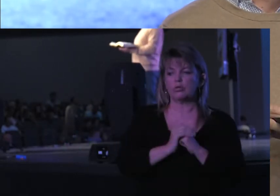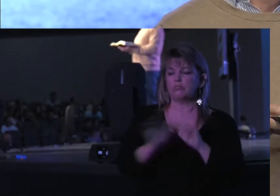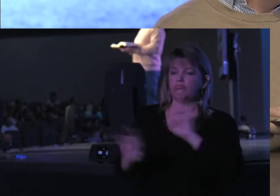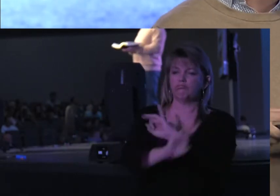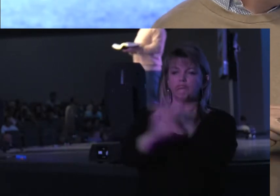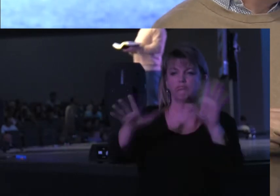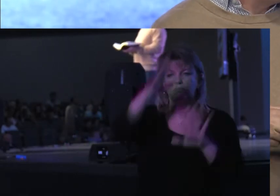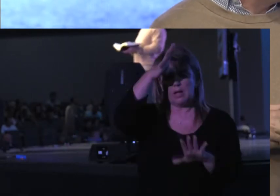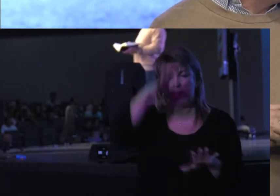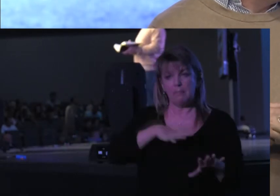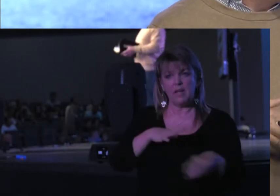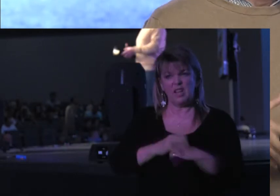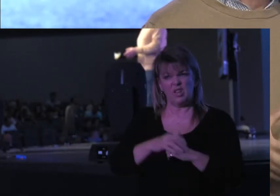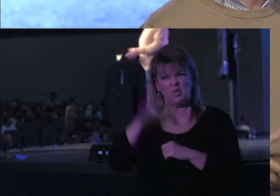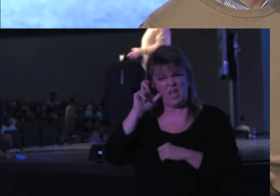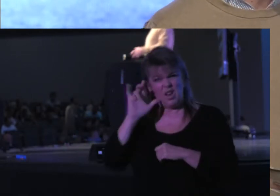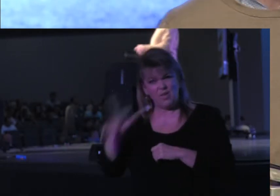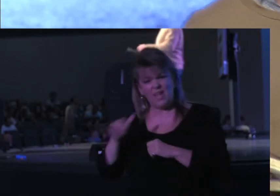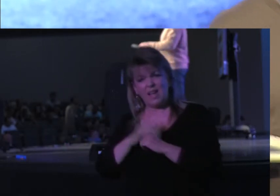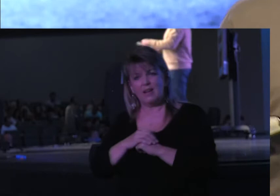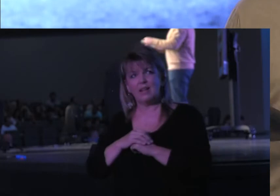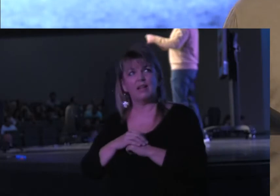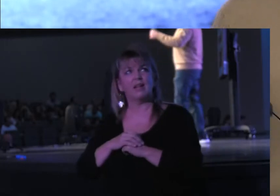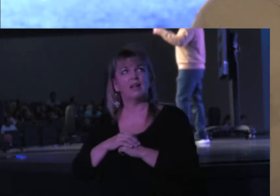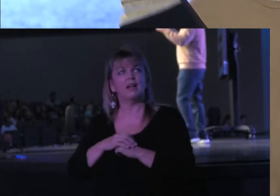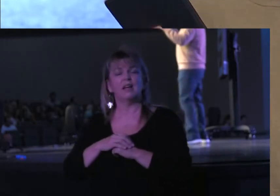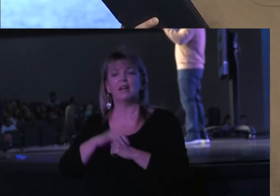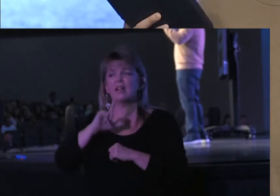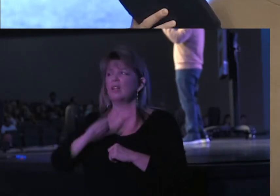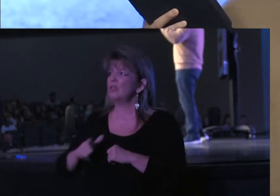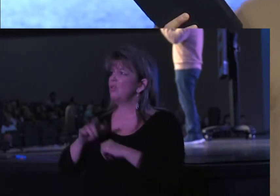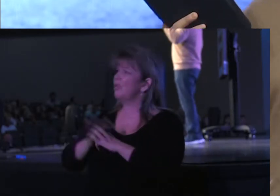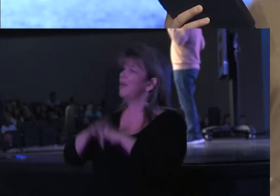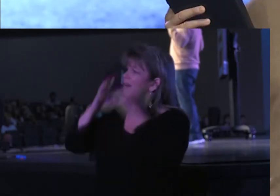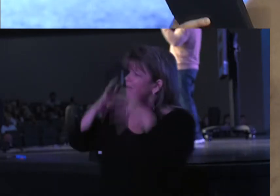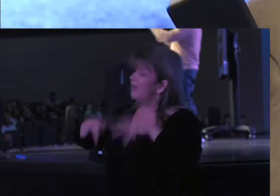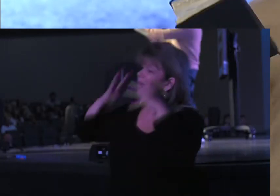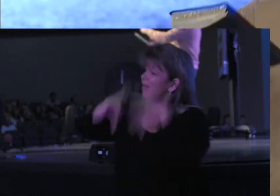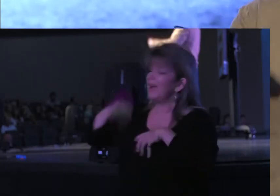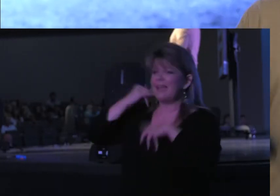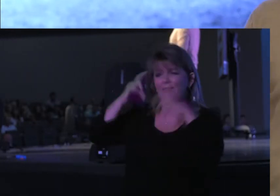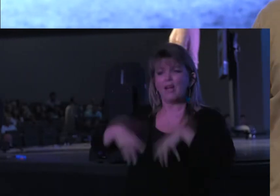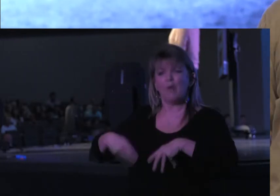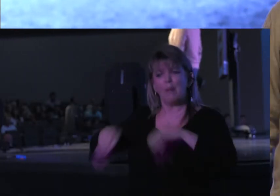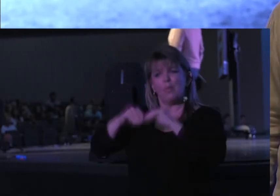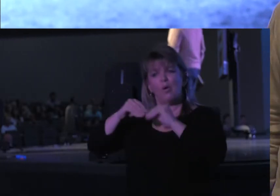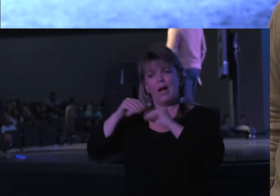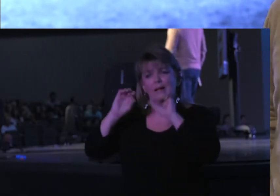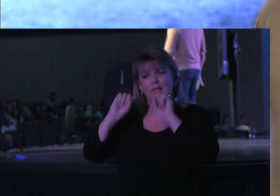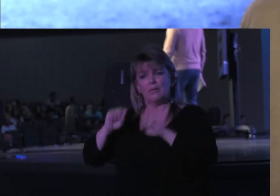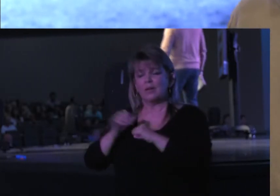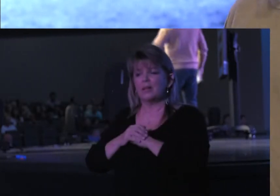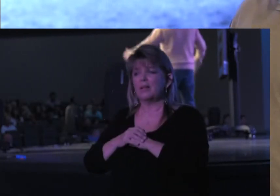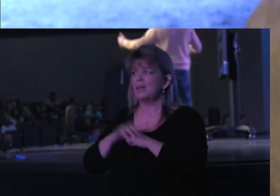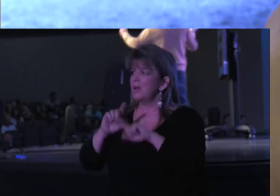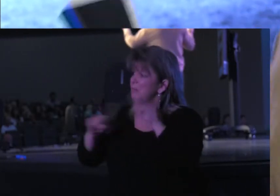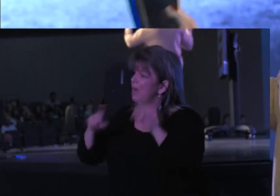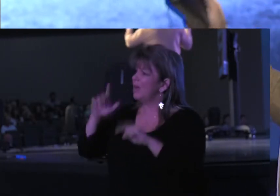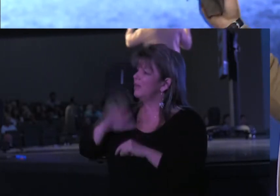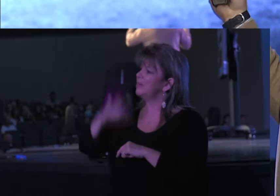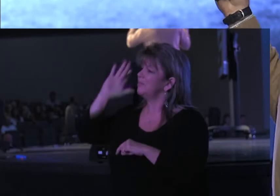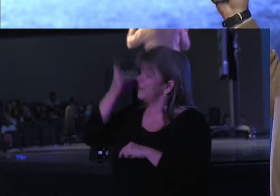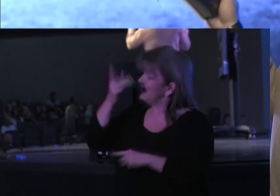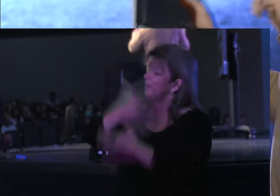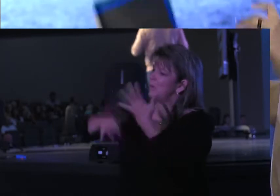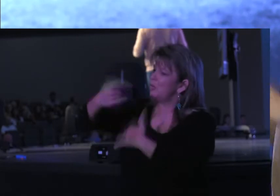treacherous men. Do you hear the tension there? On one hand, he's saying, Lord, I've cried all I can cry. If I could cry some more, I would. And on the other hand, Lord, I'm sick of